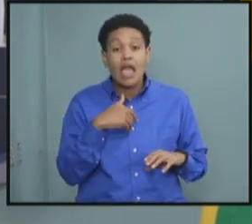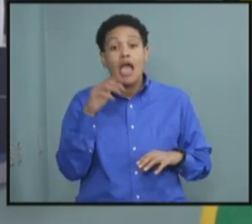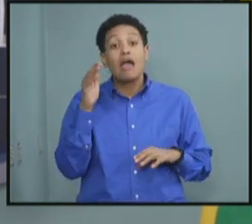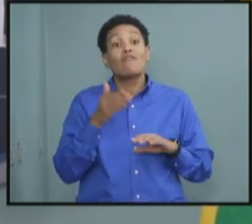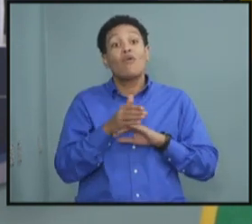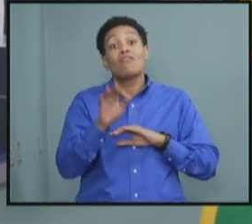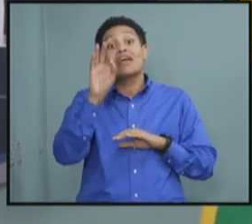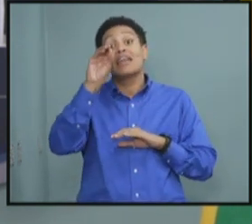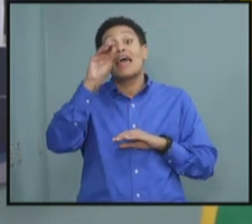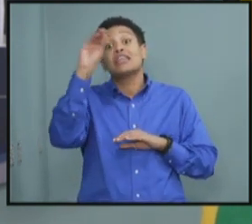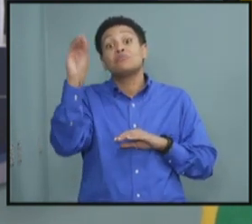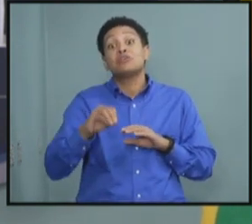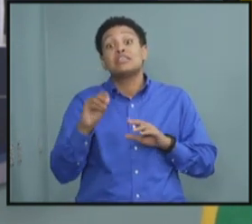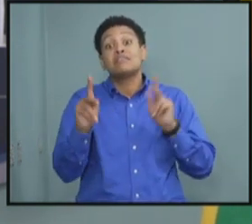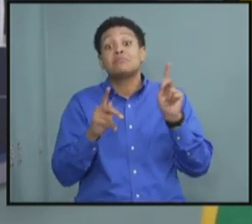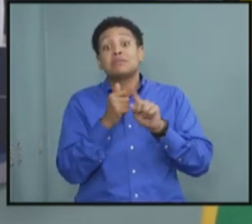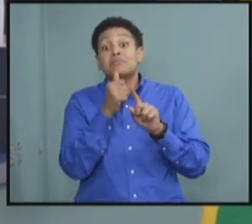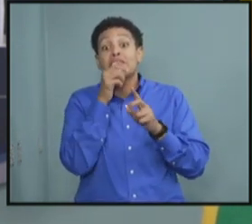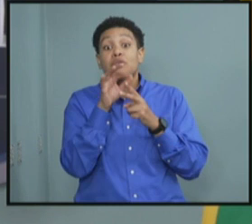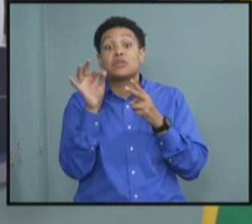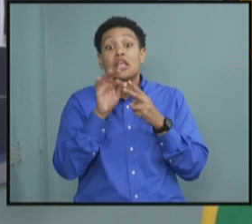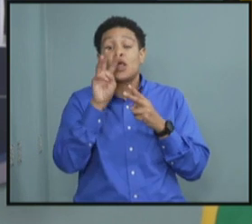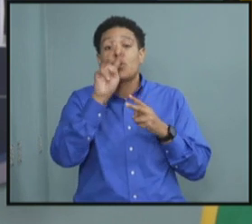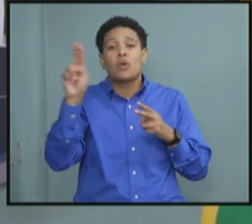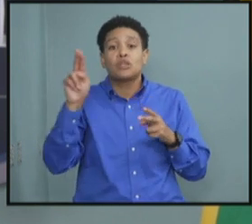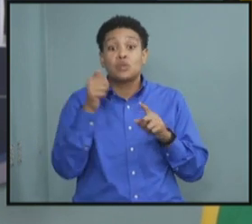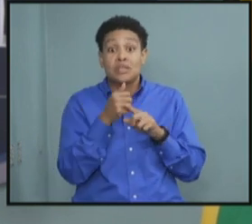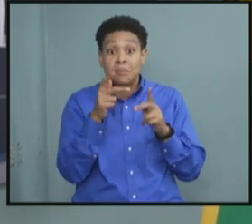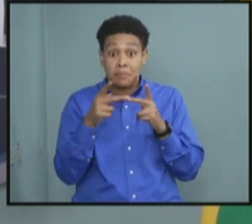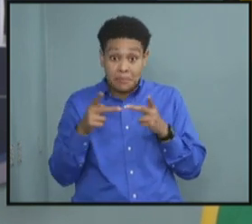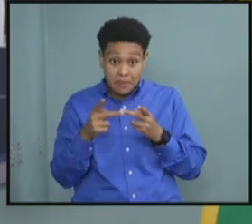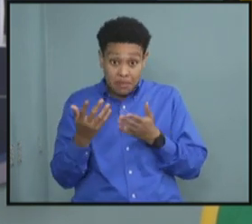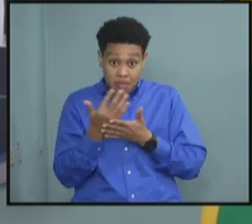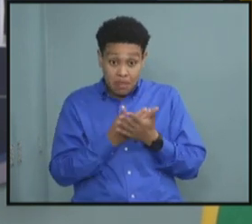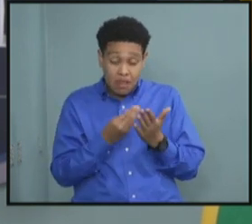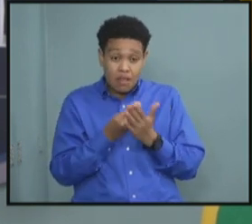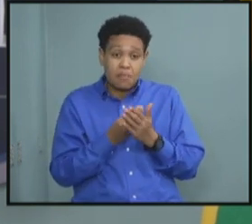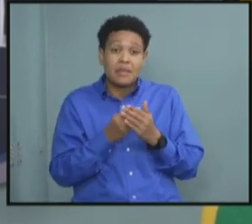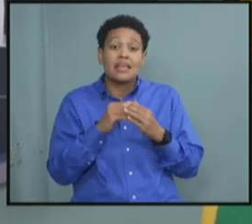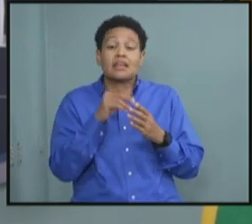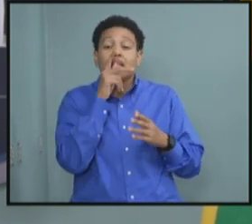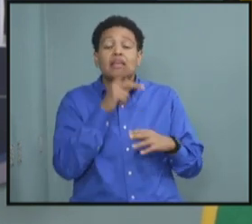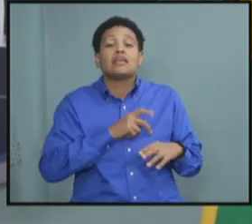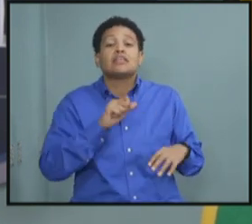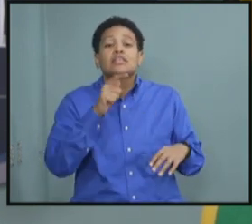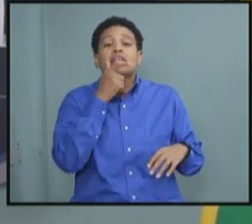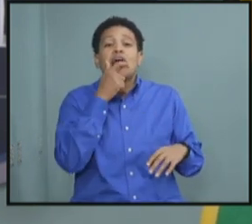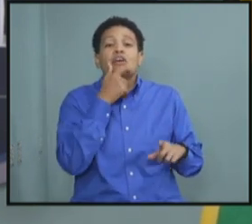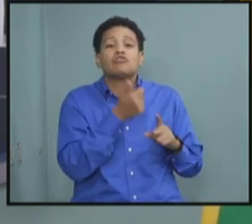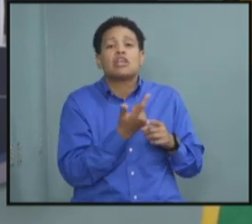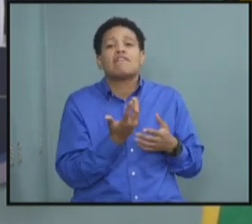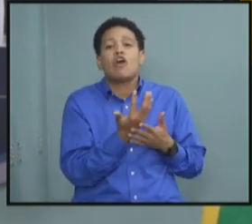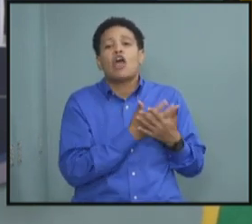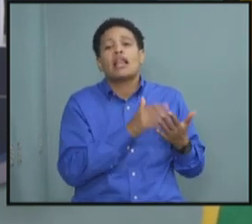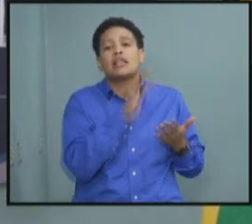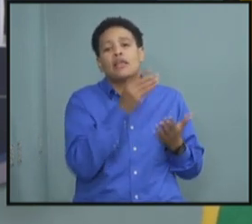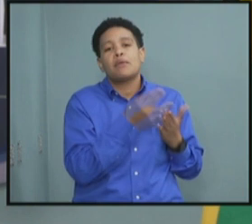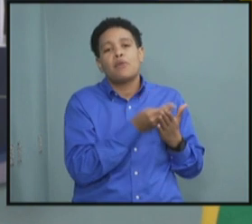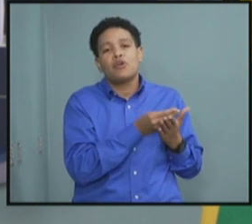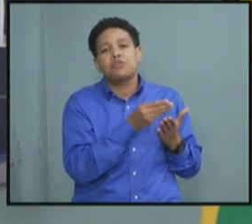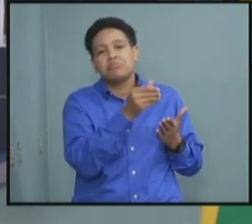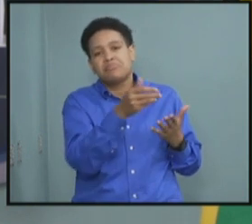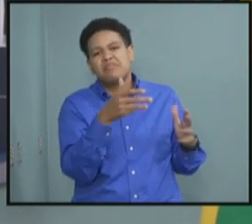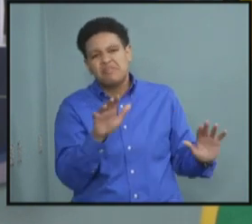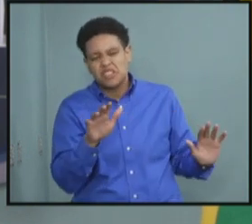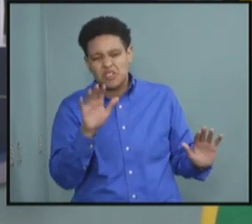90% of persons who selected Western Union as an outlet in Kingston and St. Andrew have collected their grants. And for